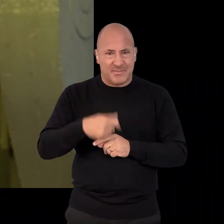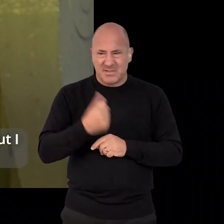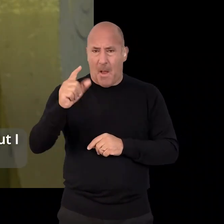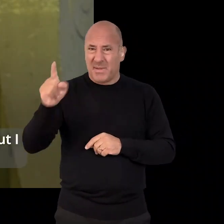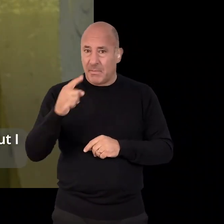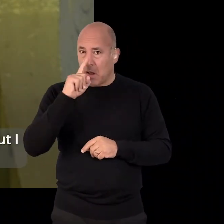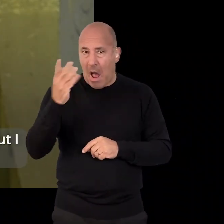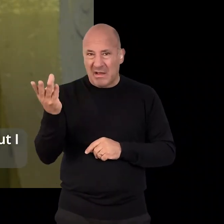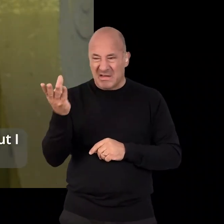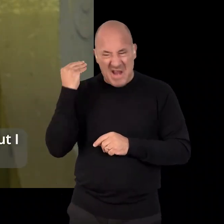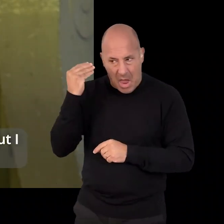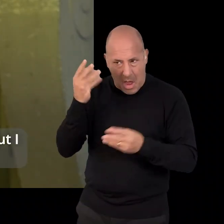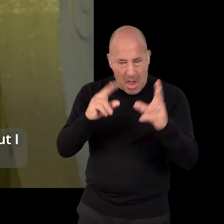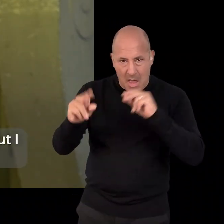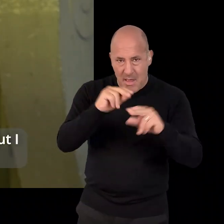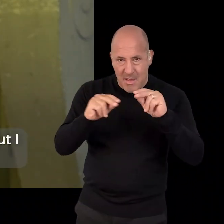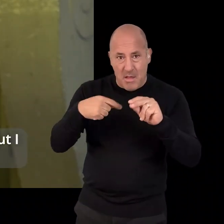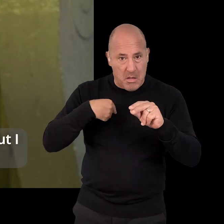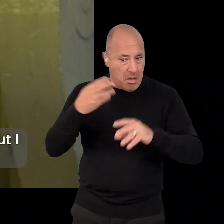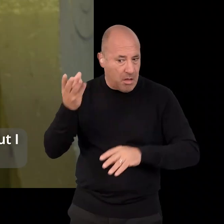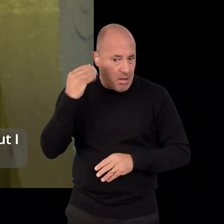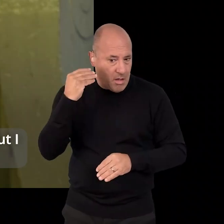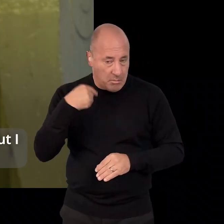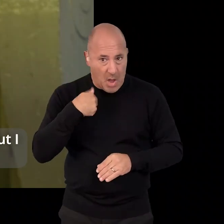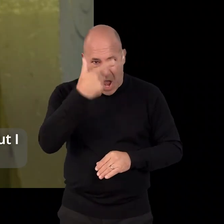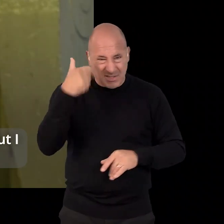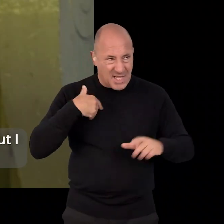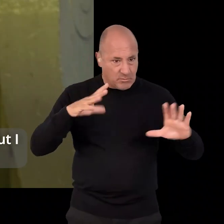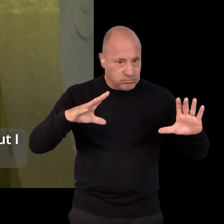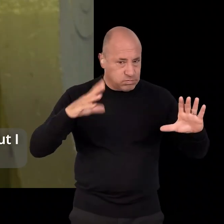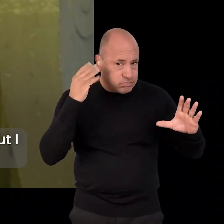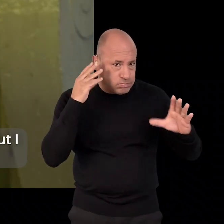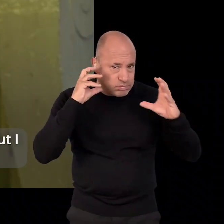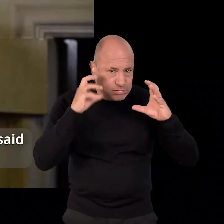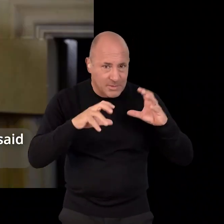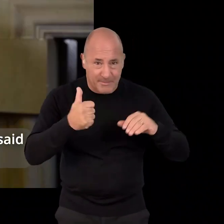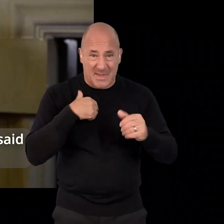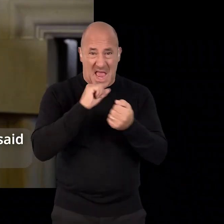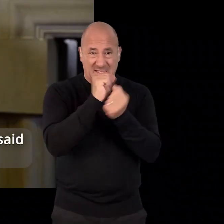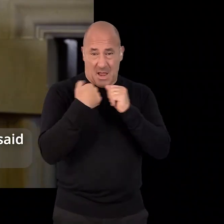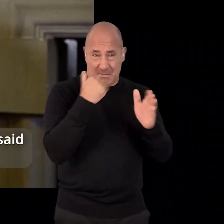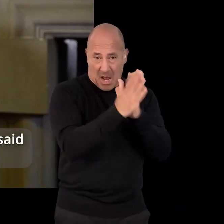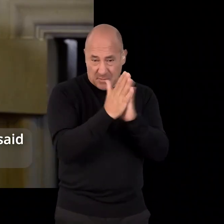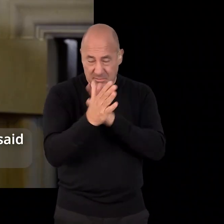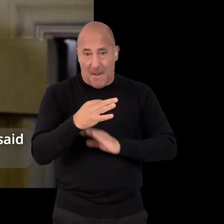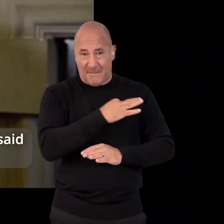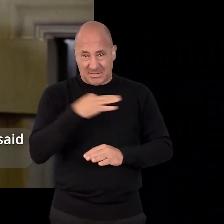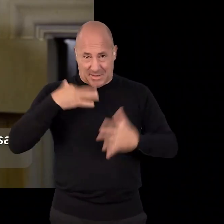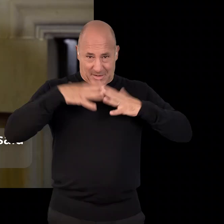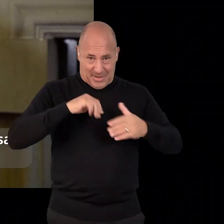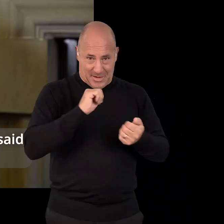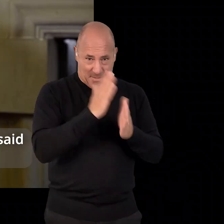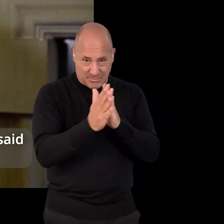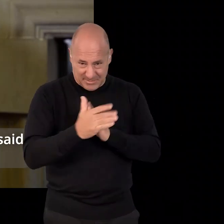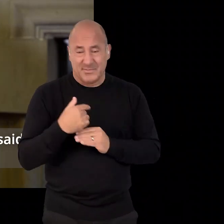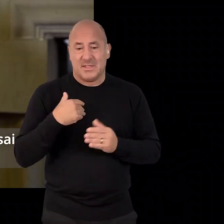gaps. So other people couldn't hear what was being said, but I could, and I understood it. I passed all the exams, I passed